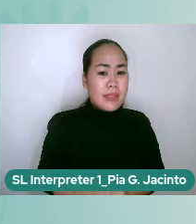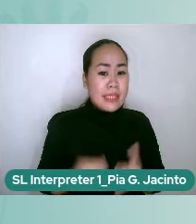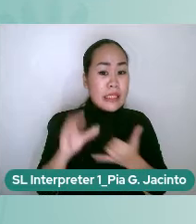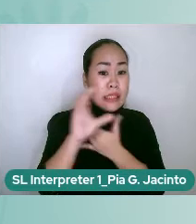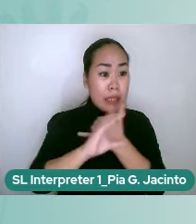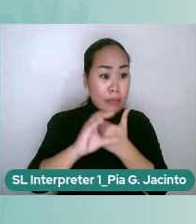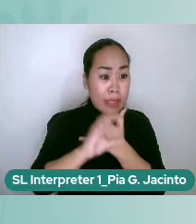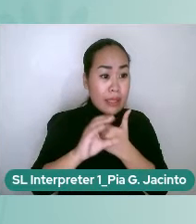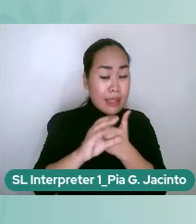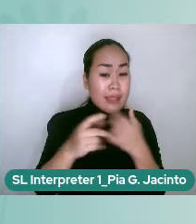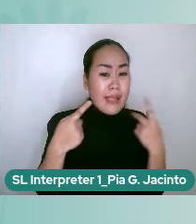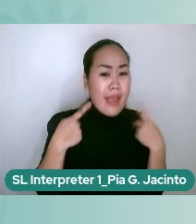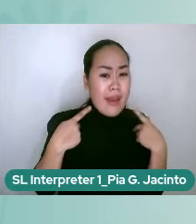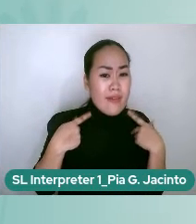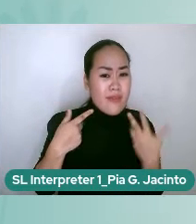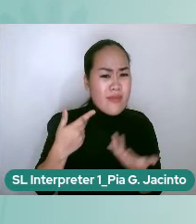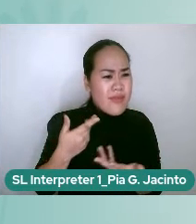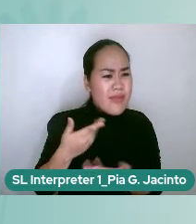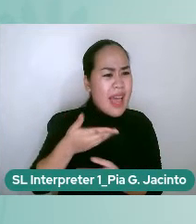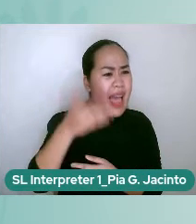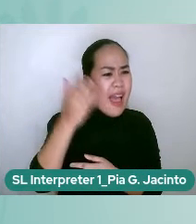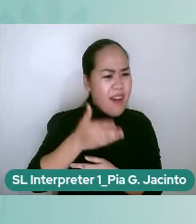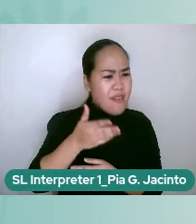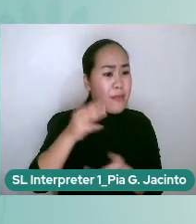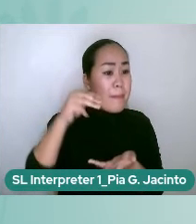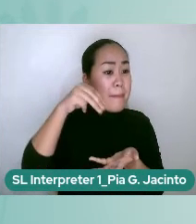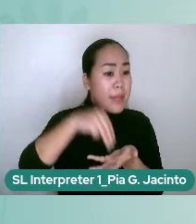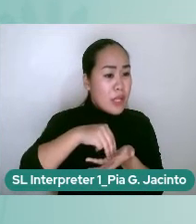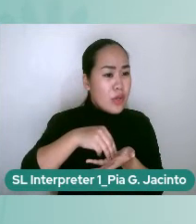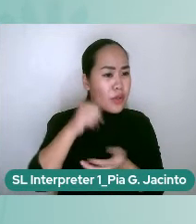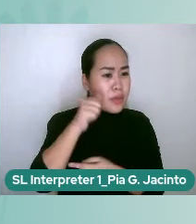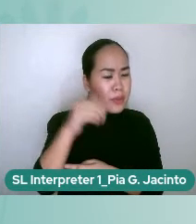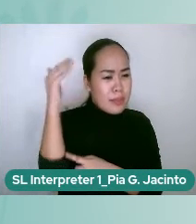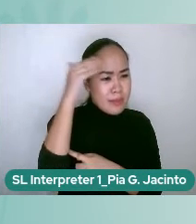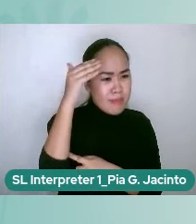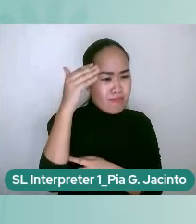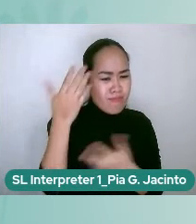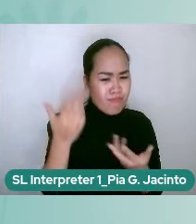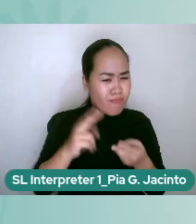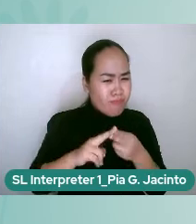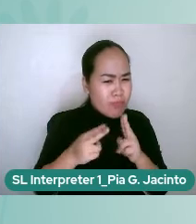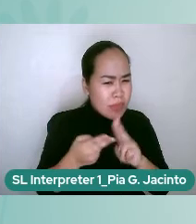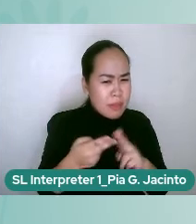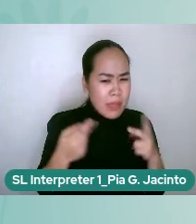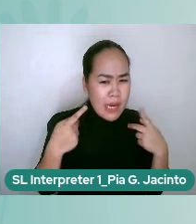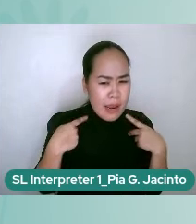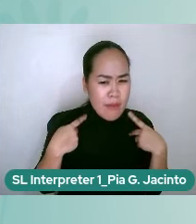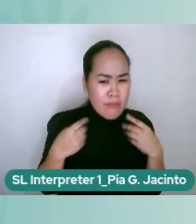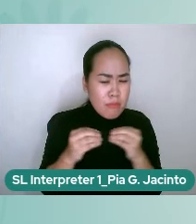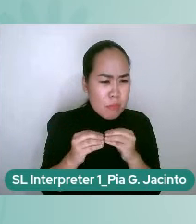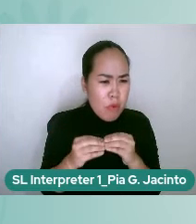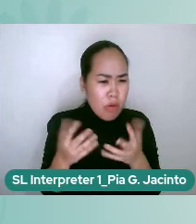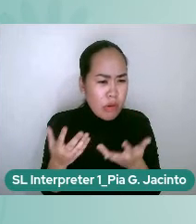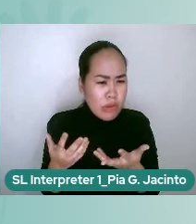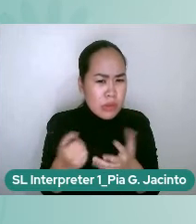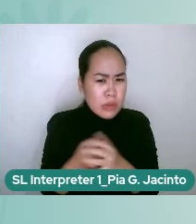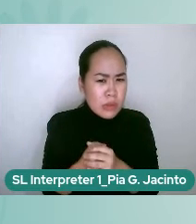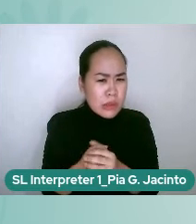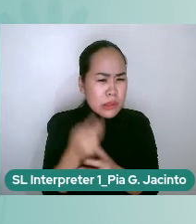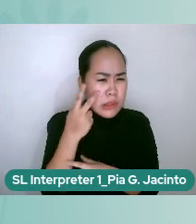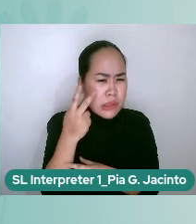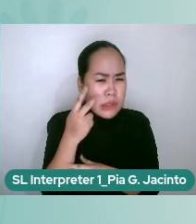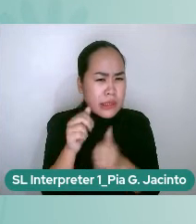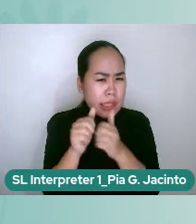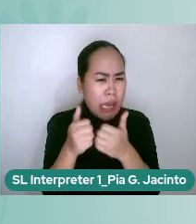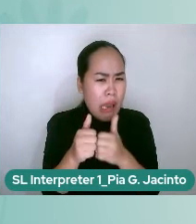nearly 500,000 women each year. The number of deaths is about 340,000. But again, when we look at how this burden